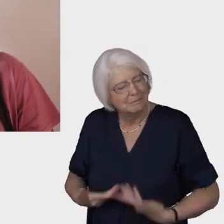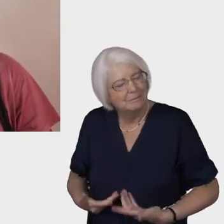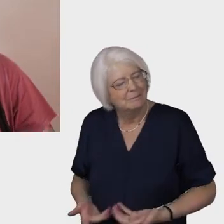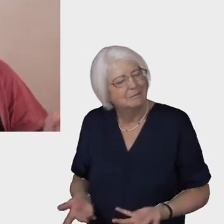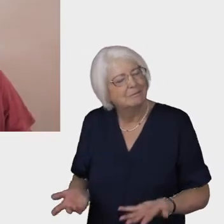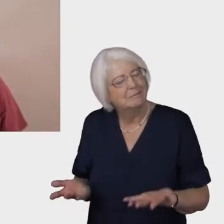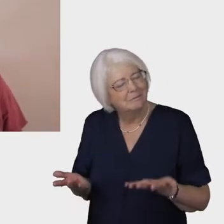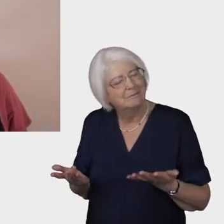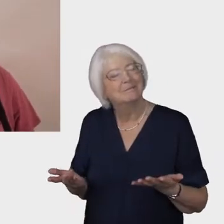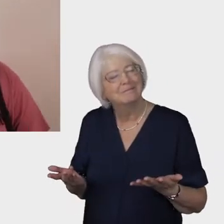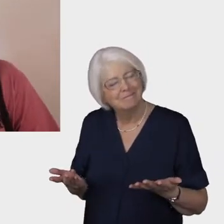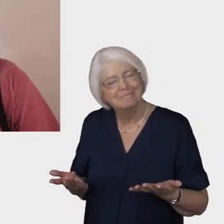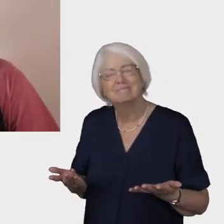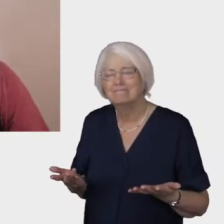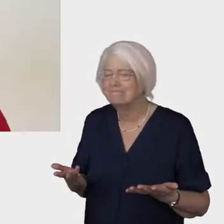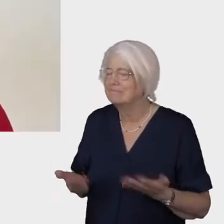me.